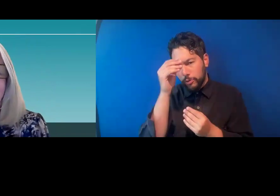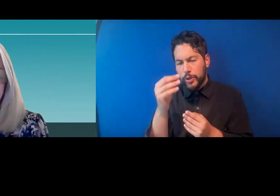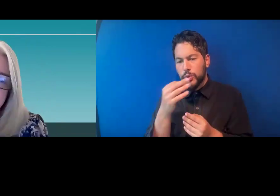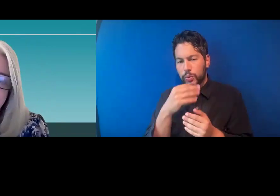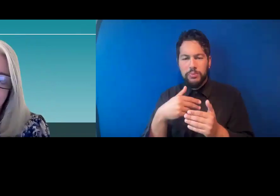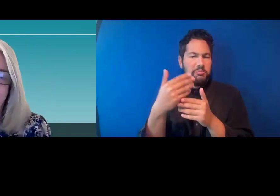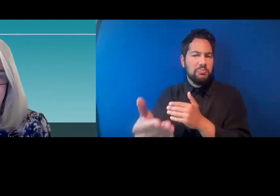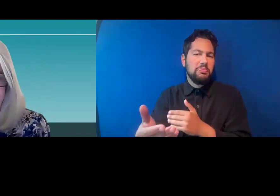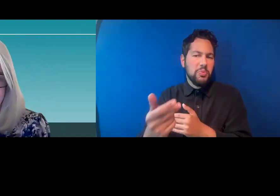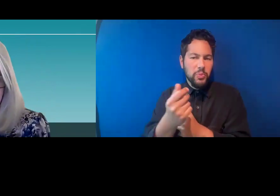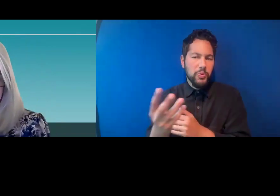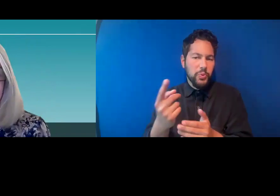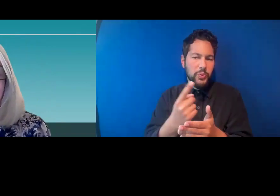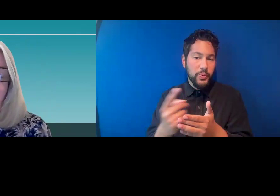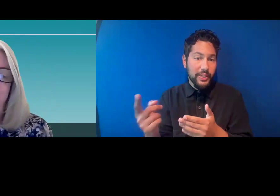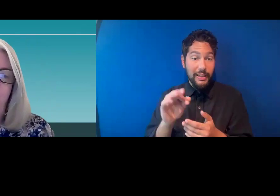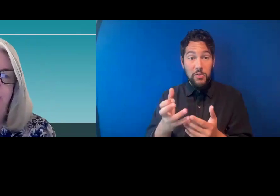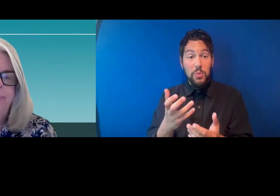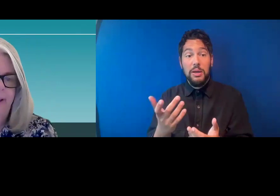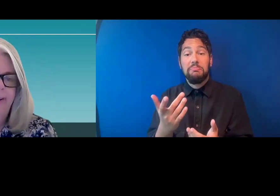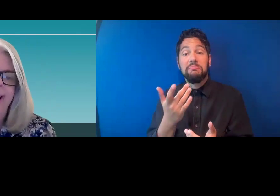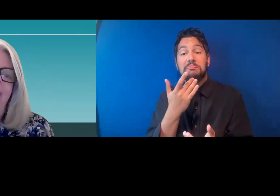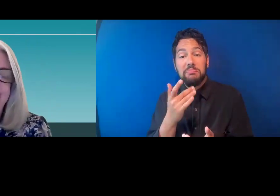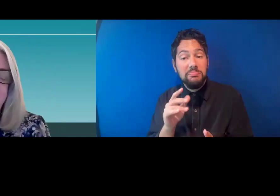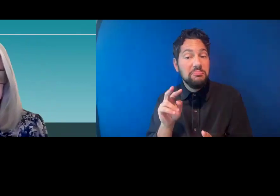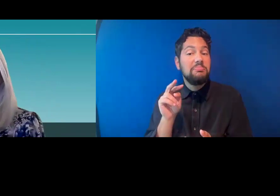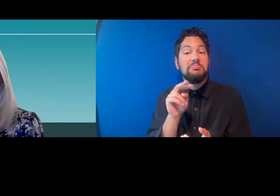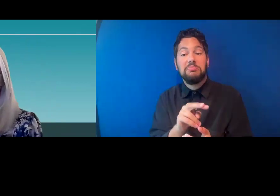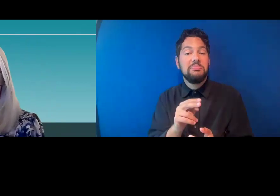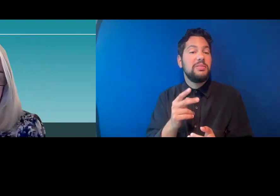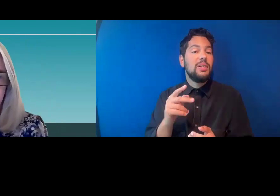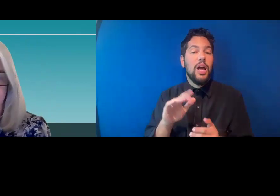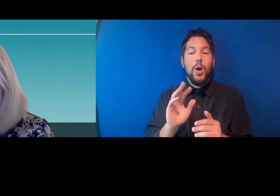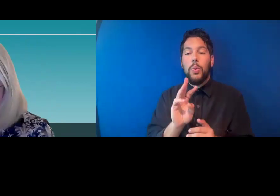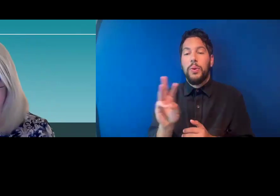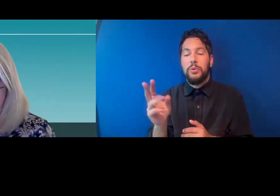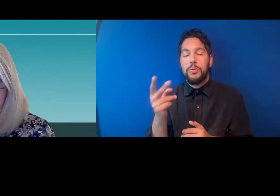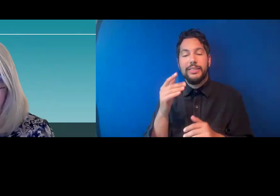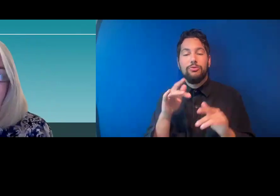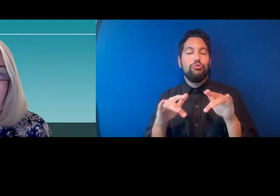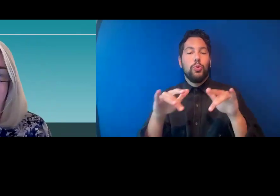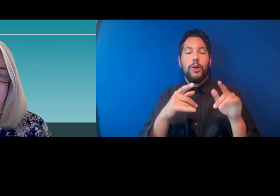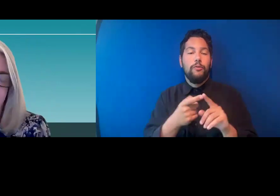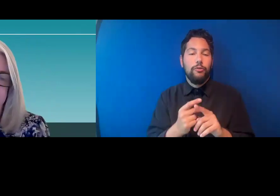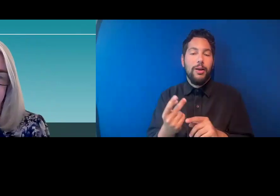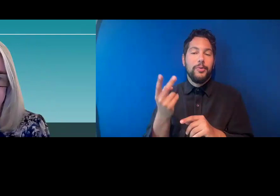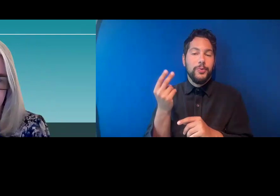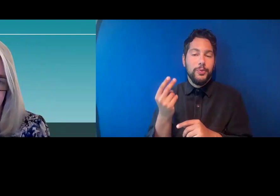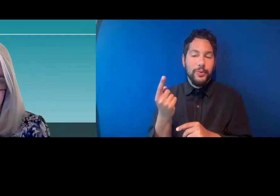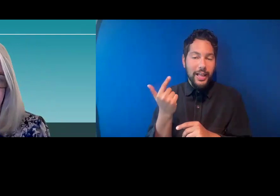weeks. But if you want a taster, you can go to our website and see recordings from our 2022